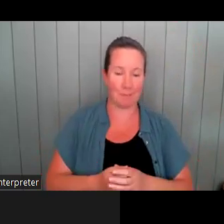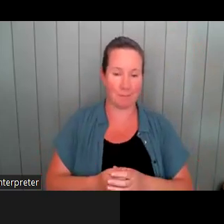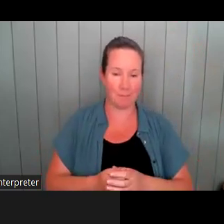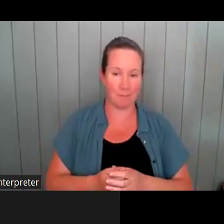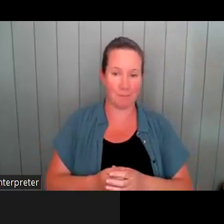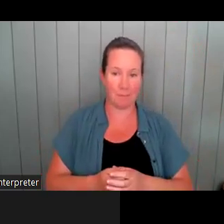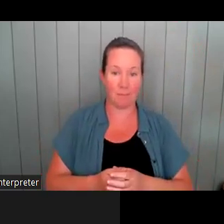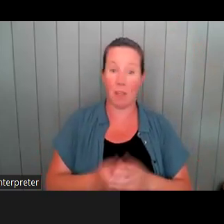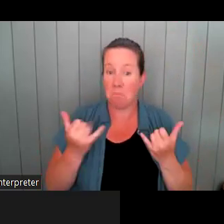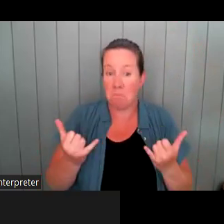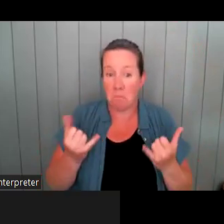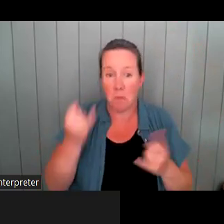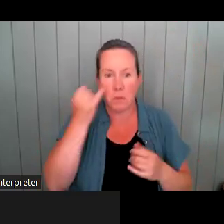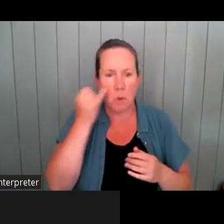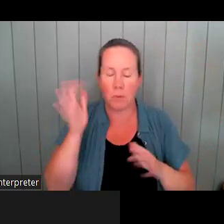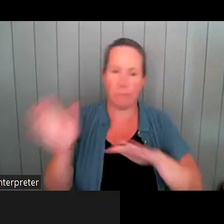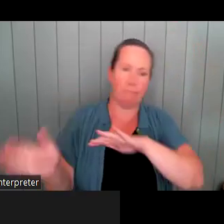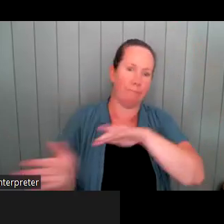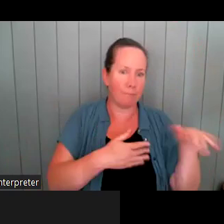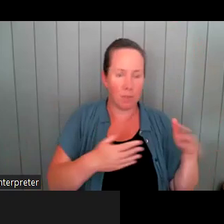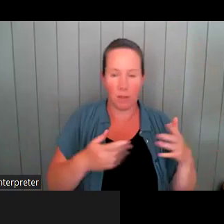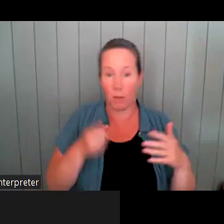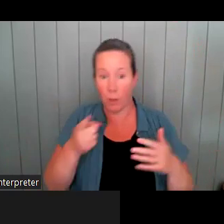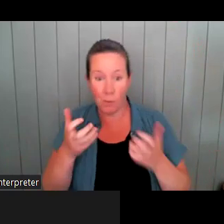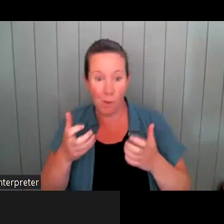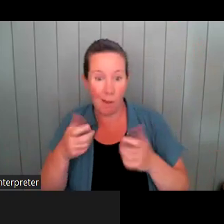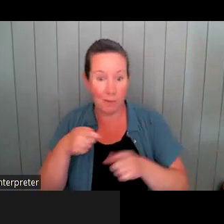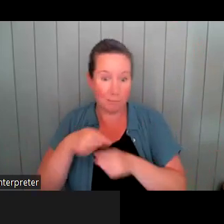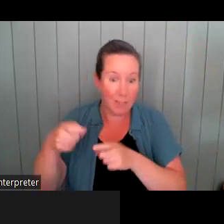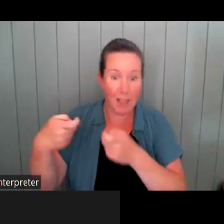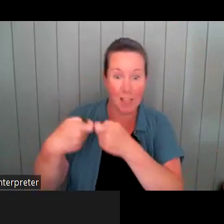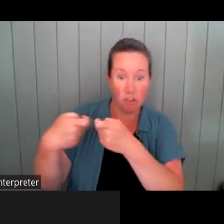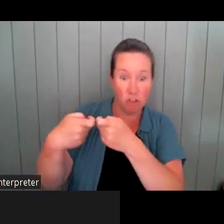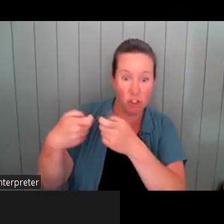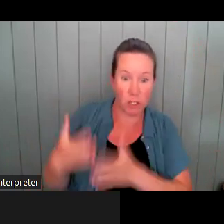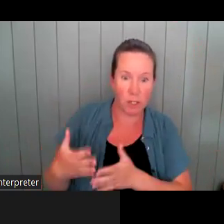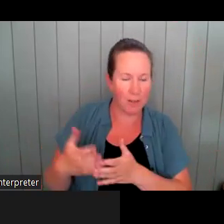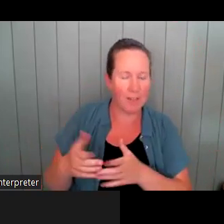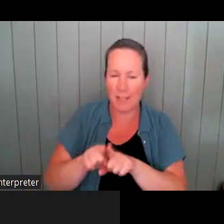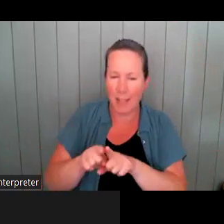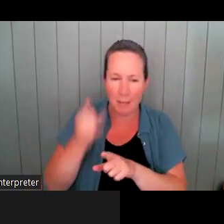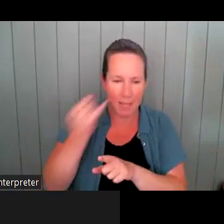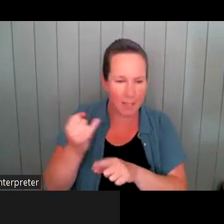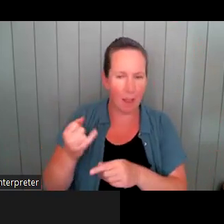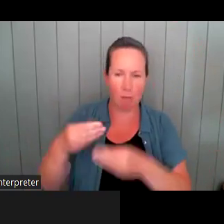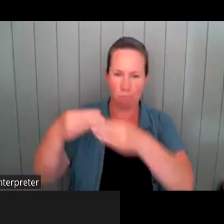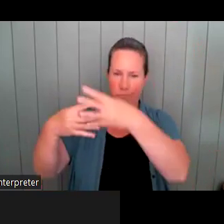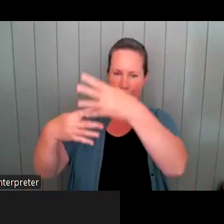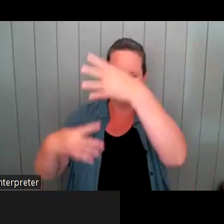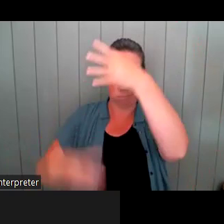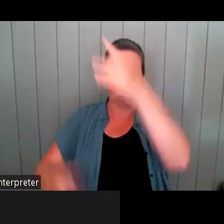electrician. So you can kind of go through the same thing as an electrician and find out these answers of